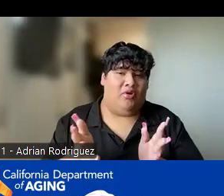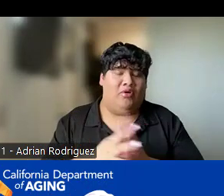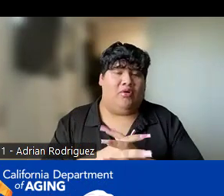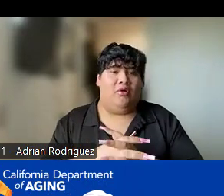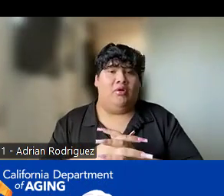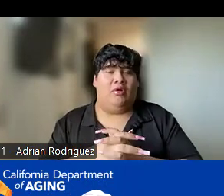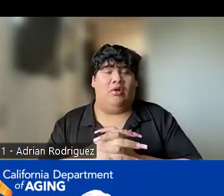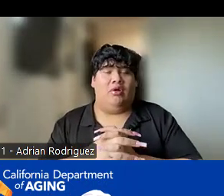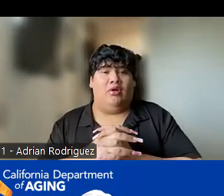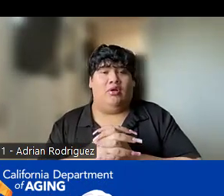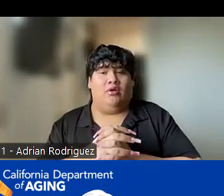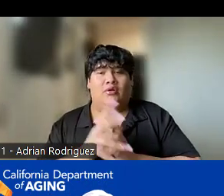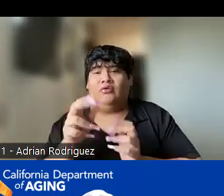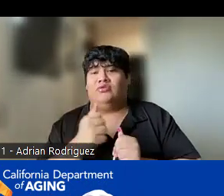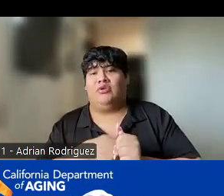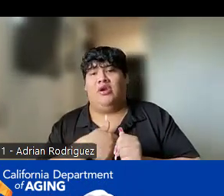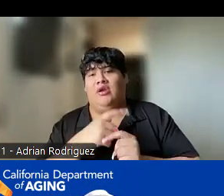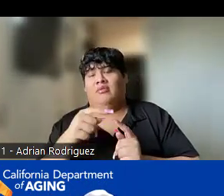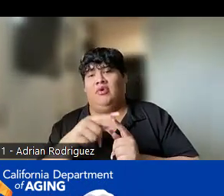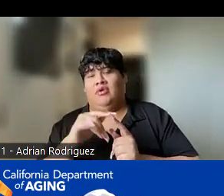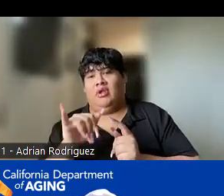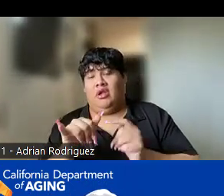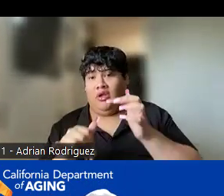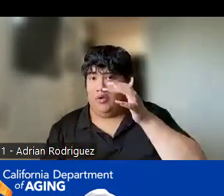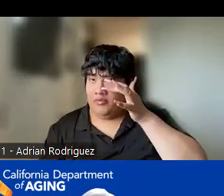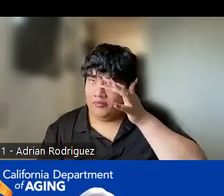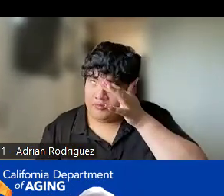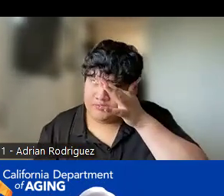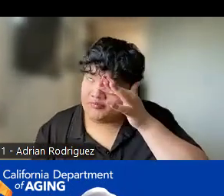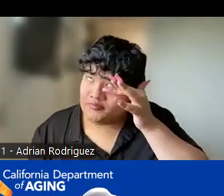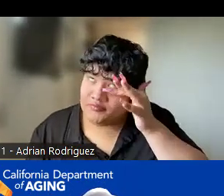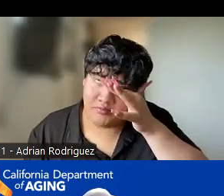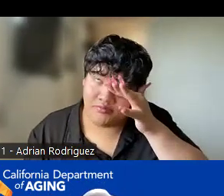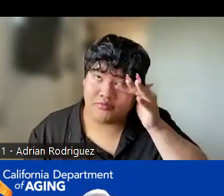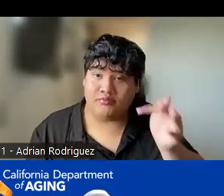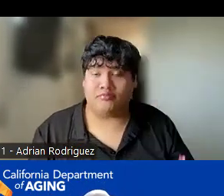you? Sorry about that. Engaged with that?